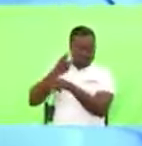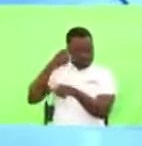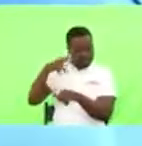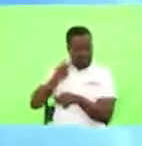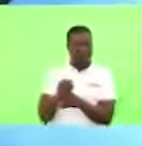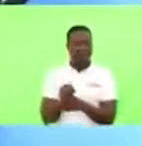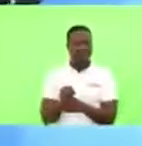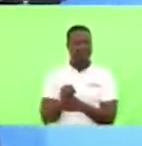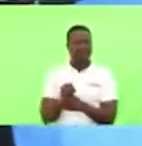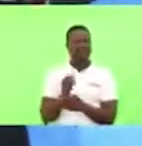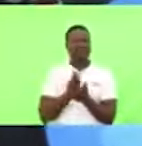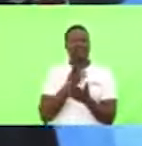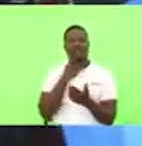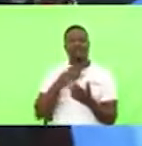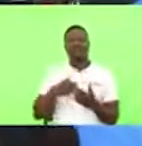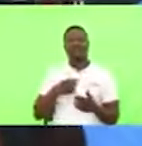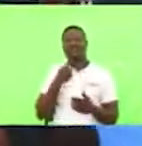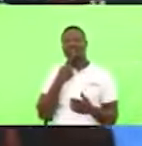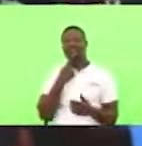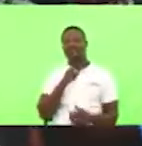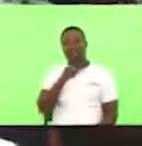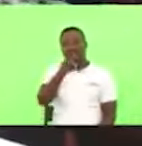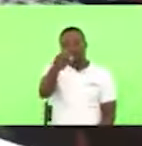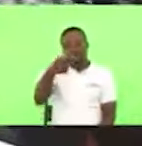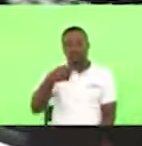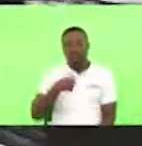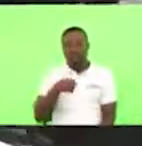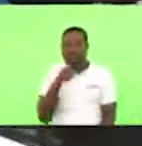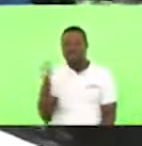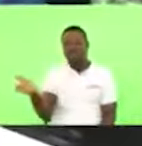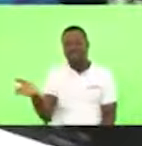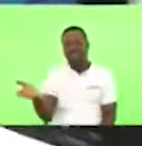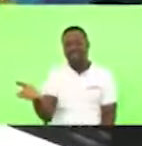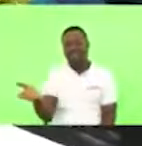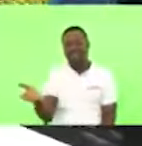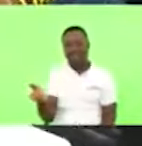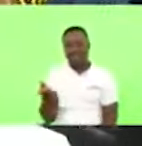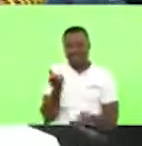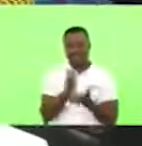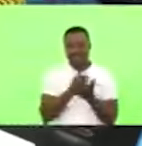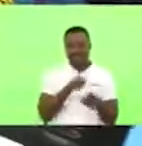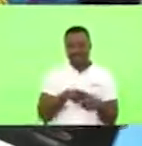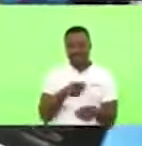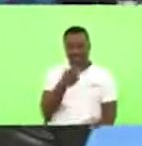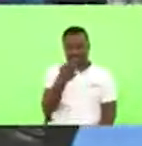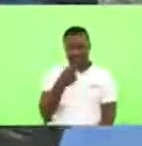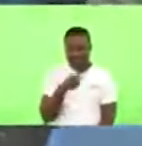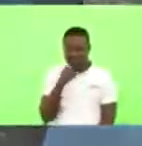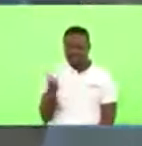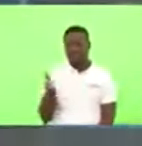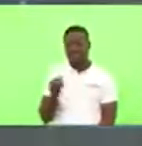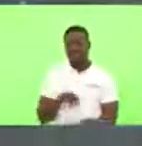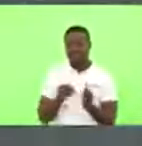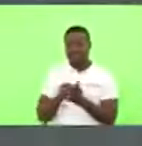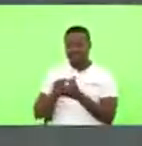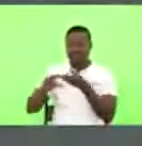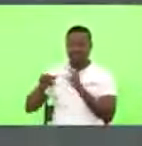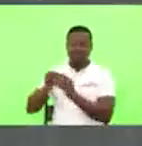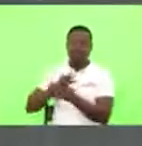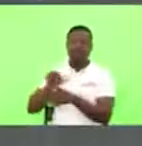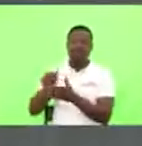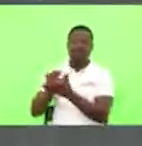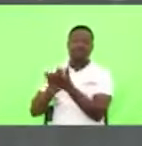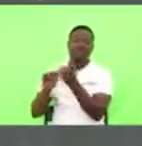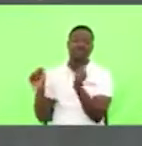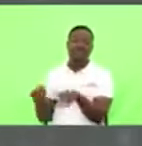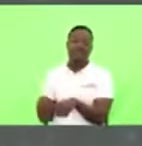somebody said, you and I, we were not there. Sometimes when you are not there, you are not there. So what will